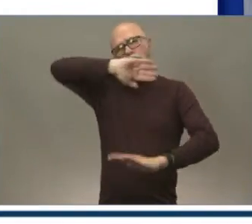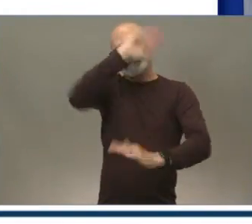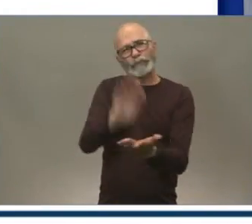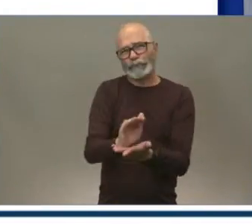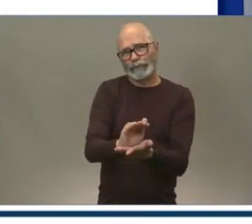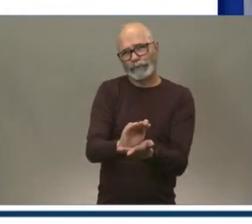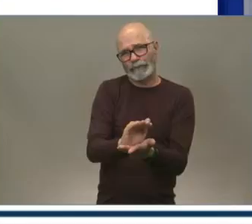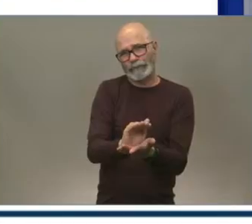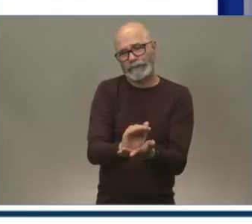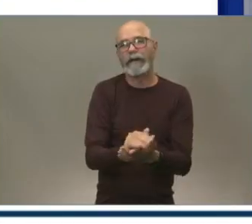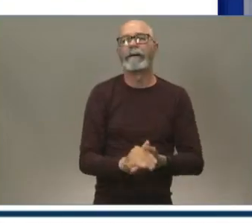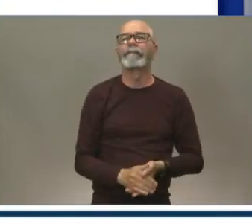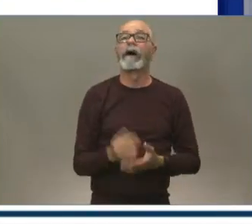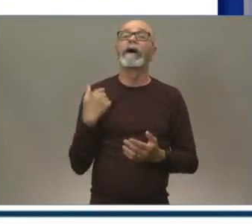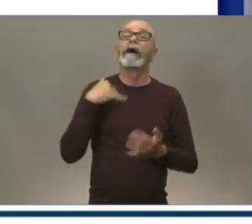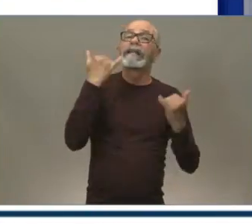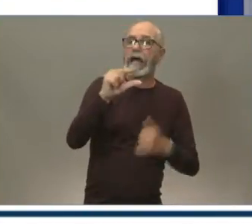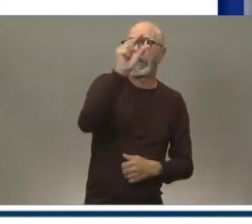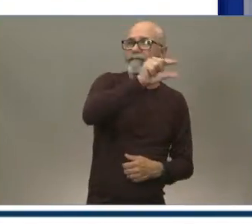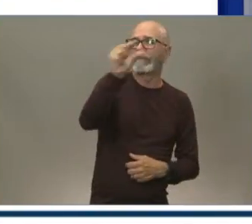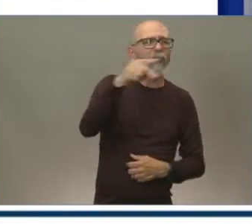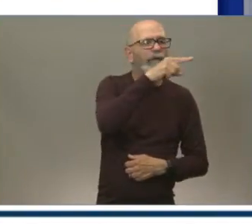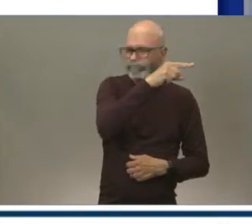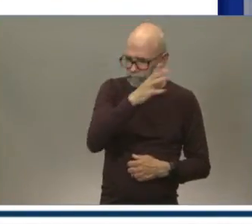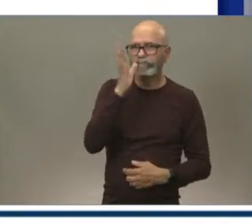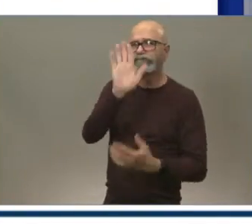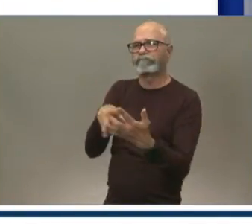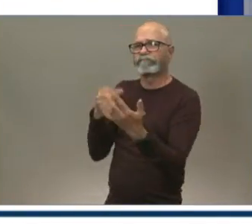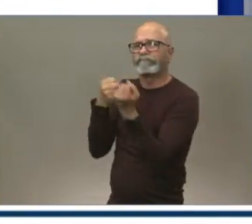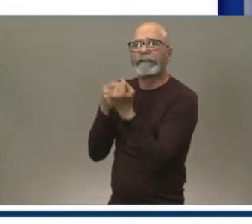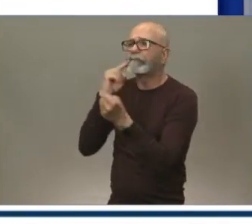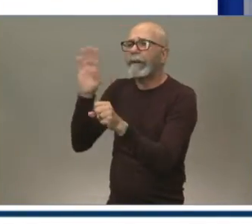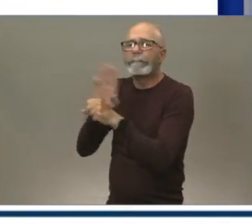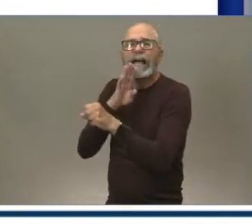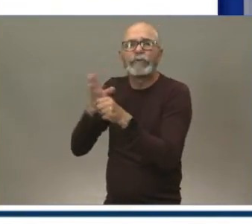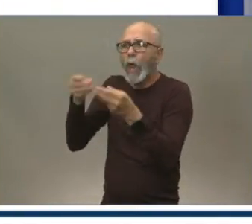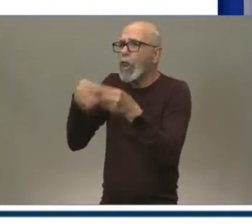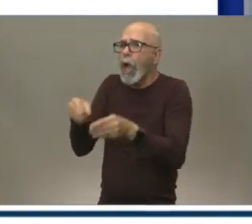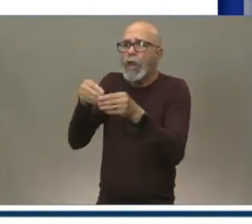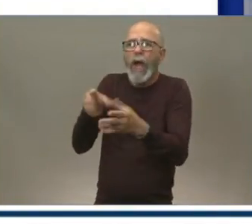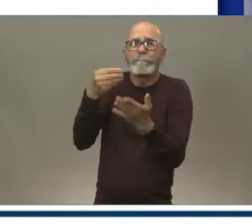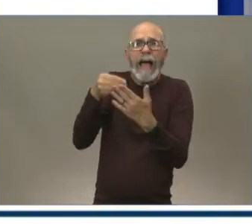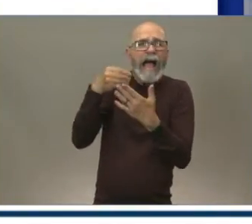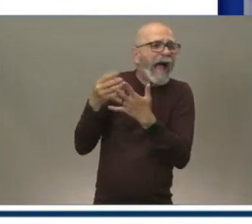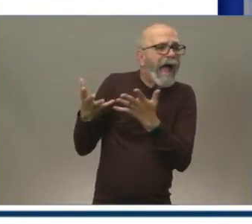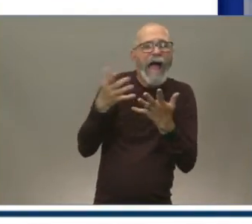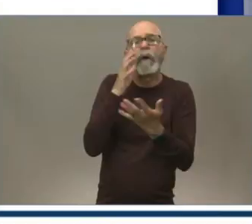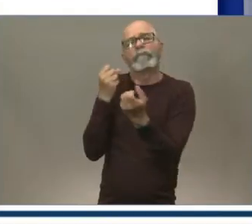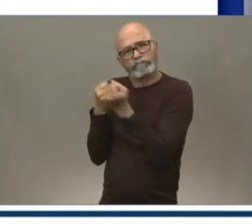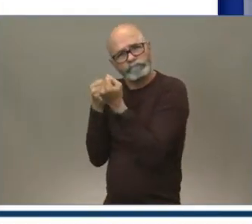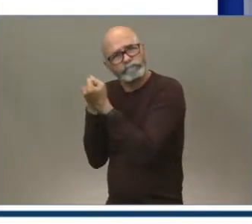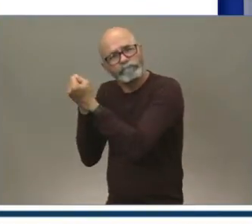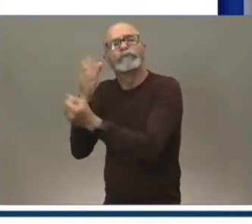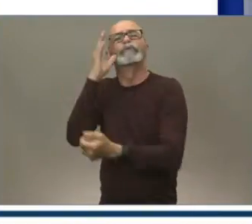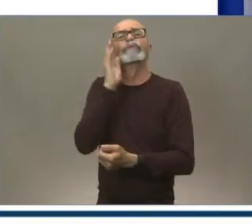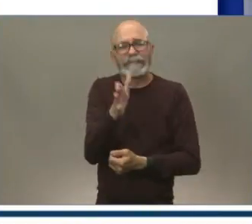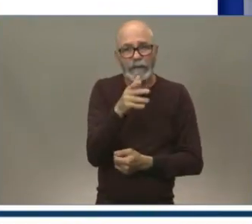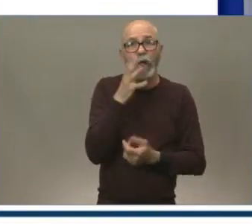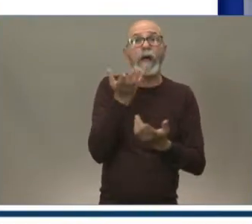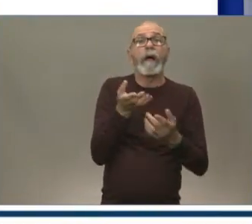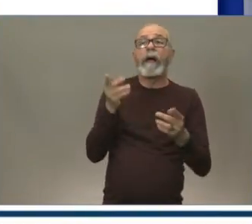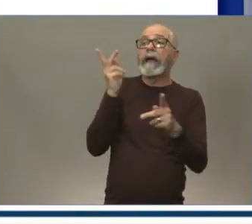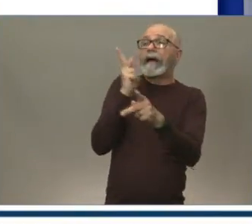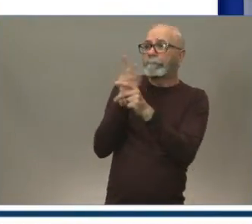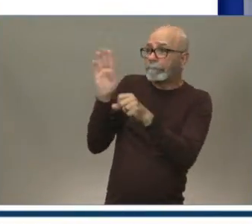for businesses affected by this partial lockdown. The Small Business Impact Grant will be made available to help